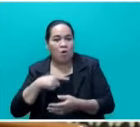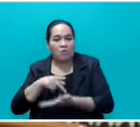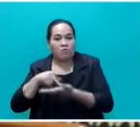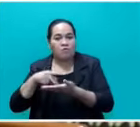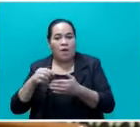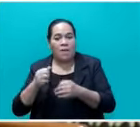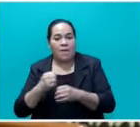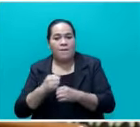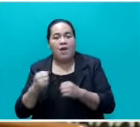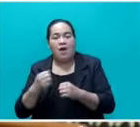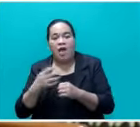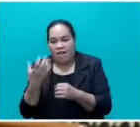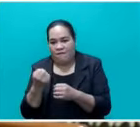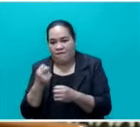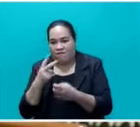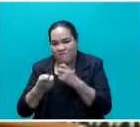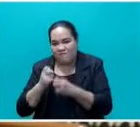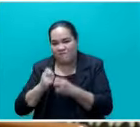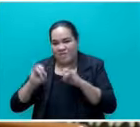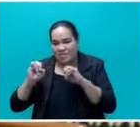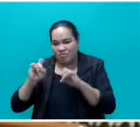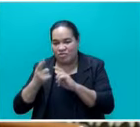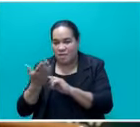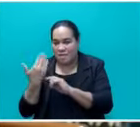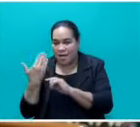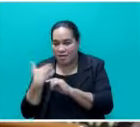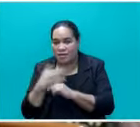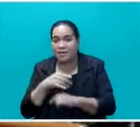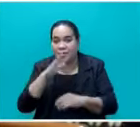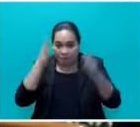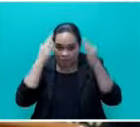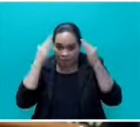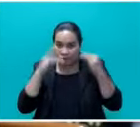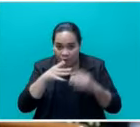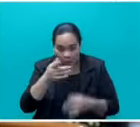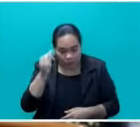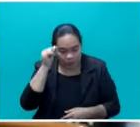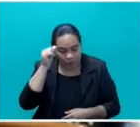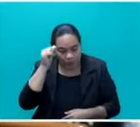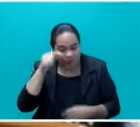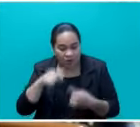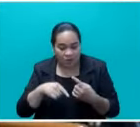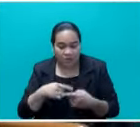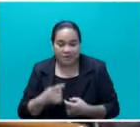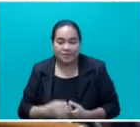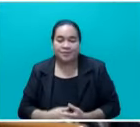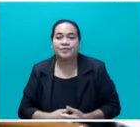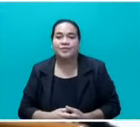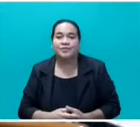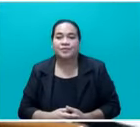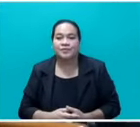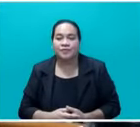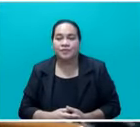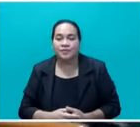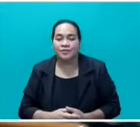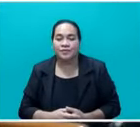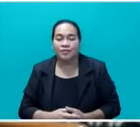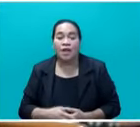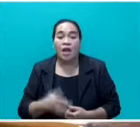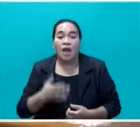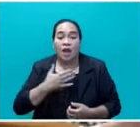in the past. And you know that, Mr. Speaker. Let me also say this, Mr. Speaker.